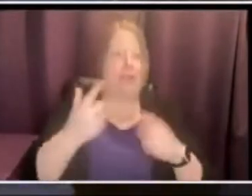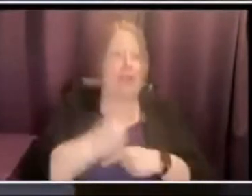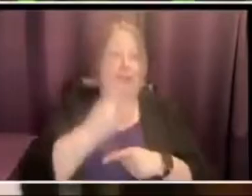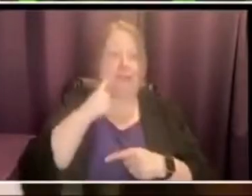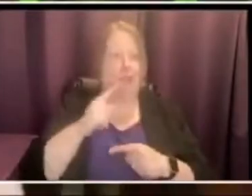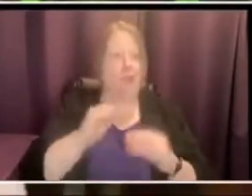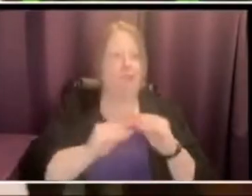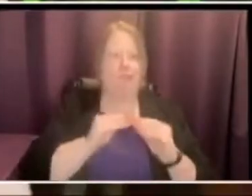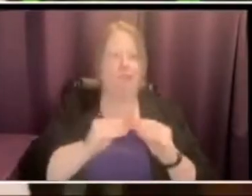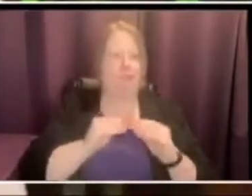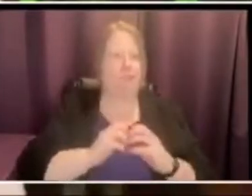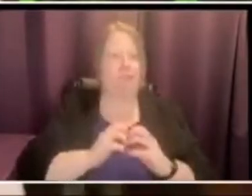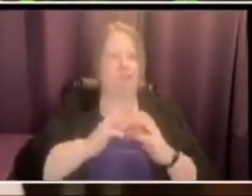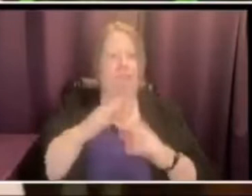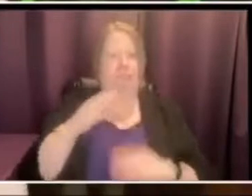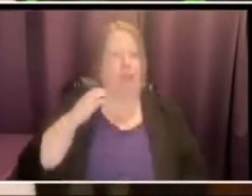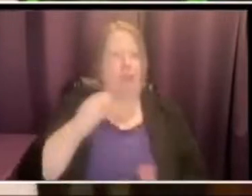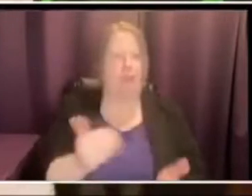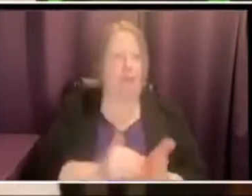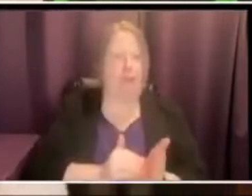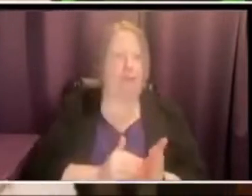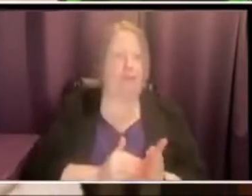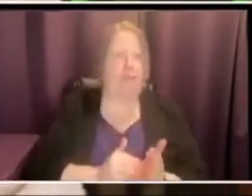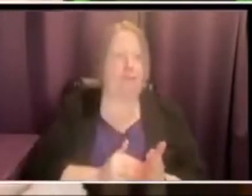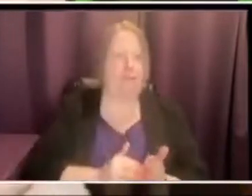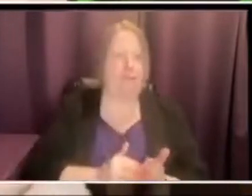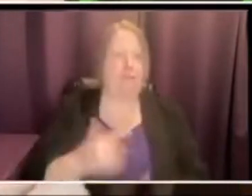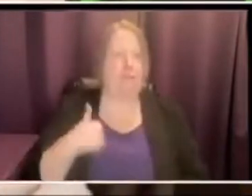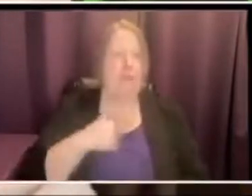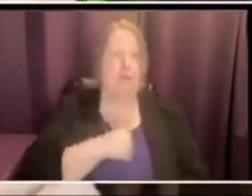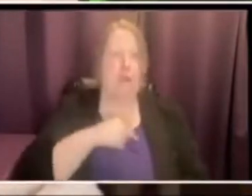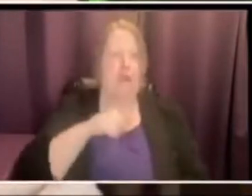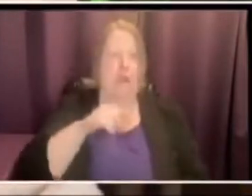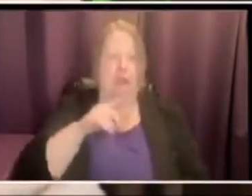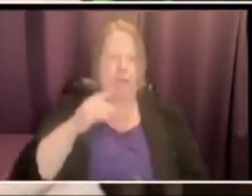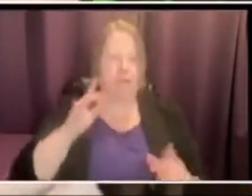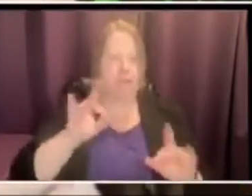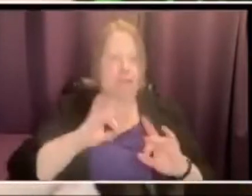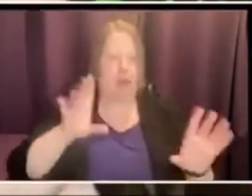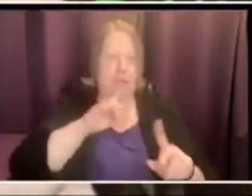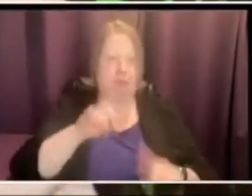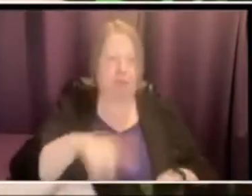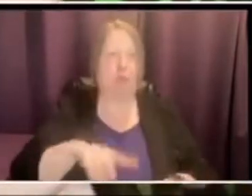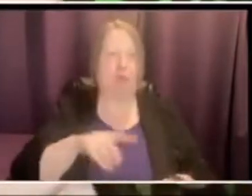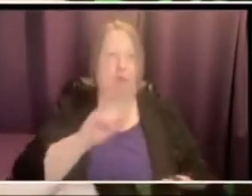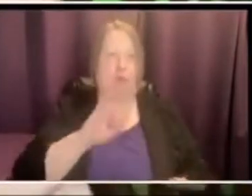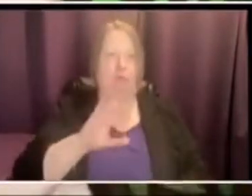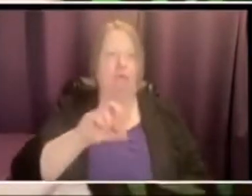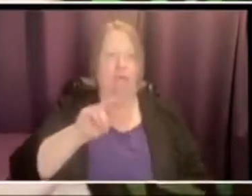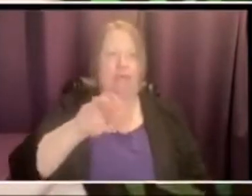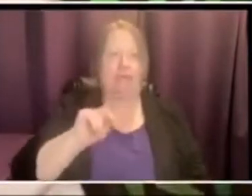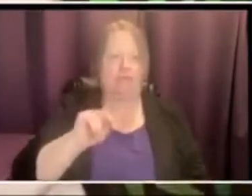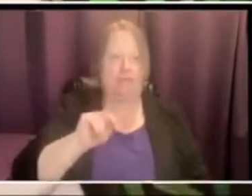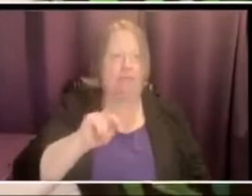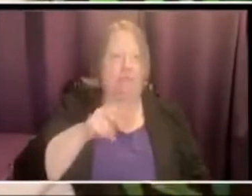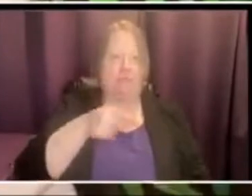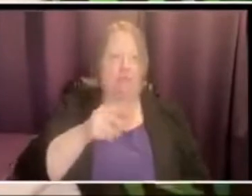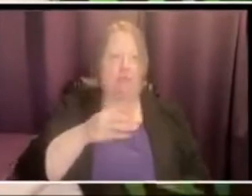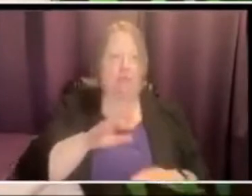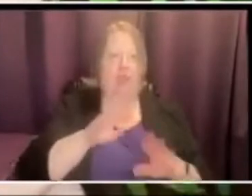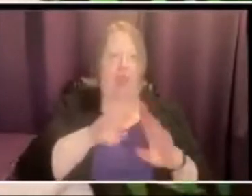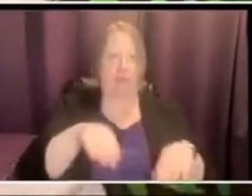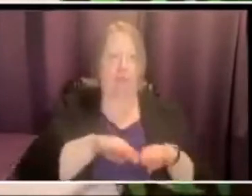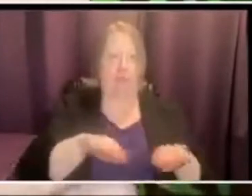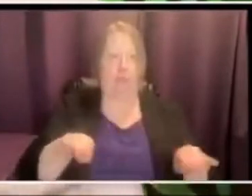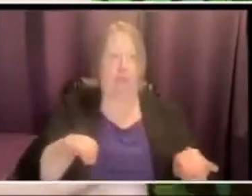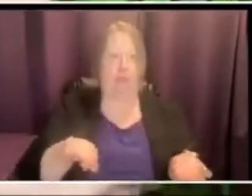again. We've gotten a very bad report about the condition of the House floor with